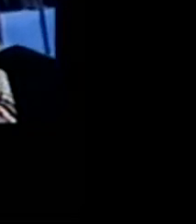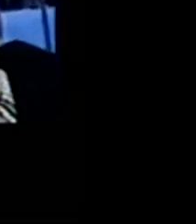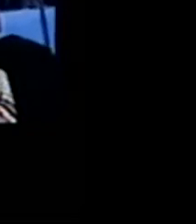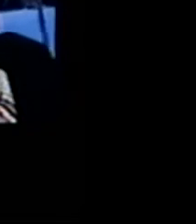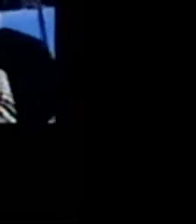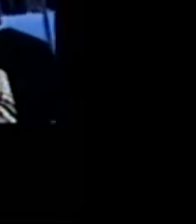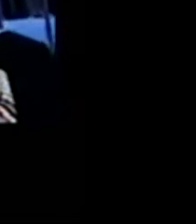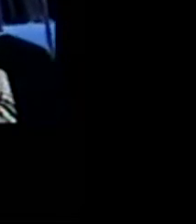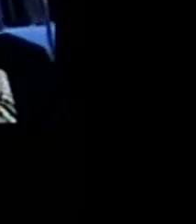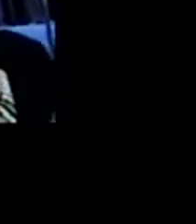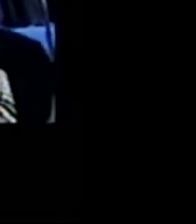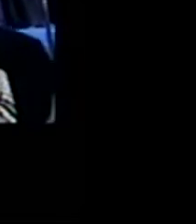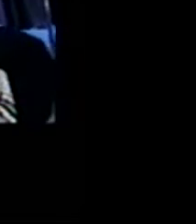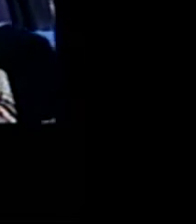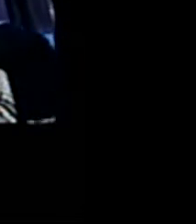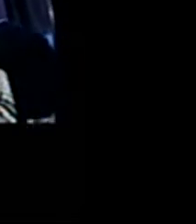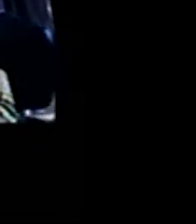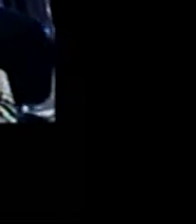foreign